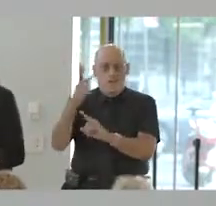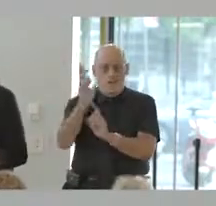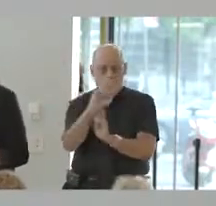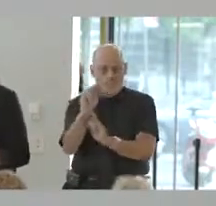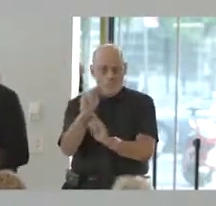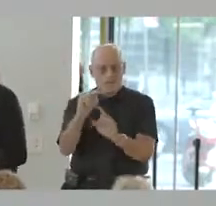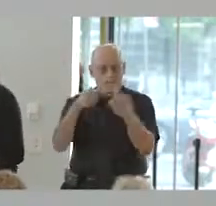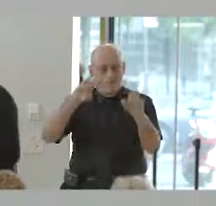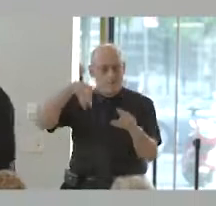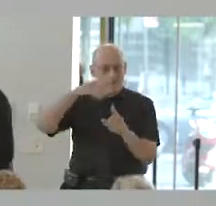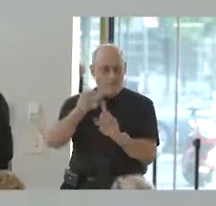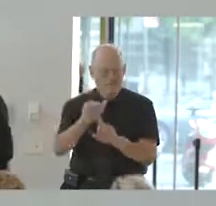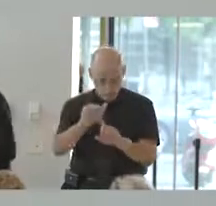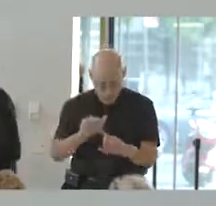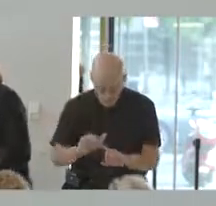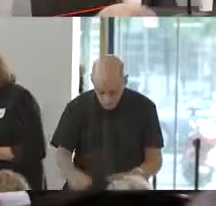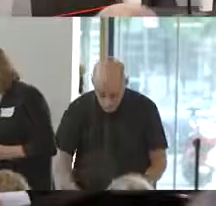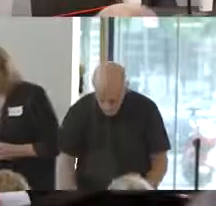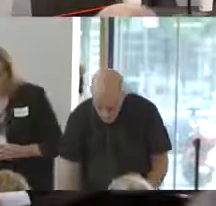from BPCA.